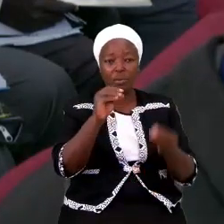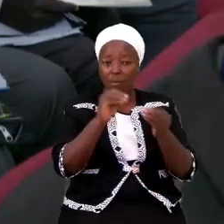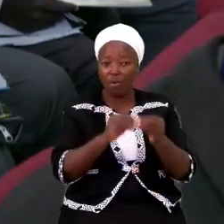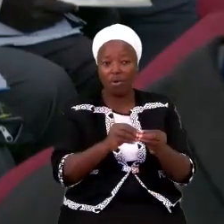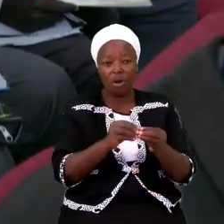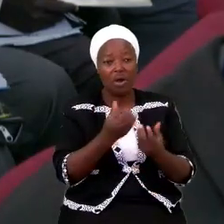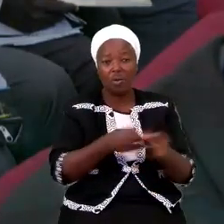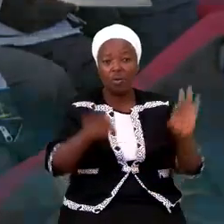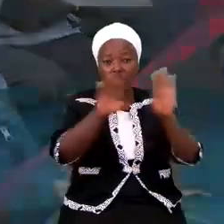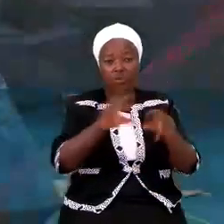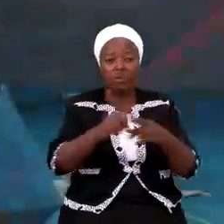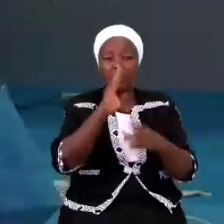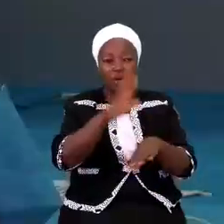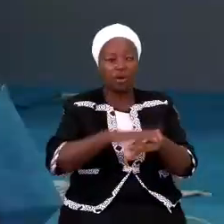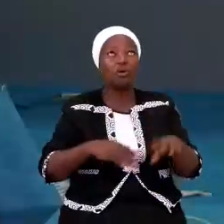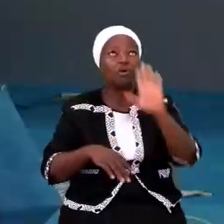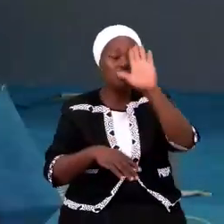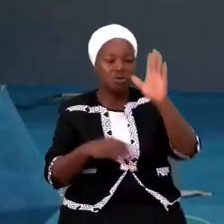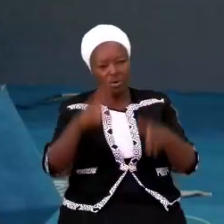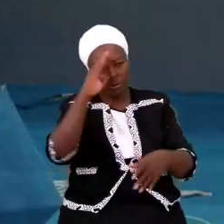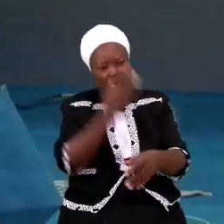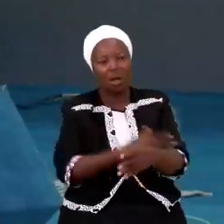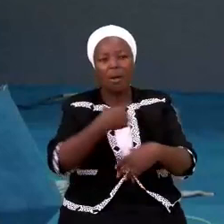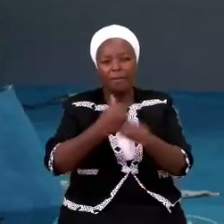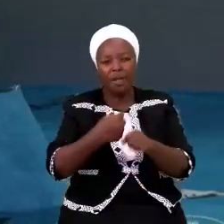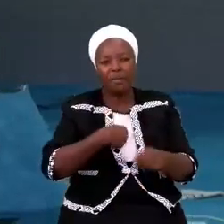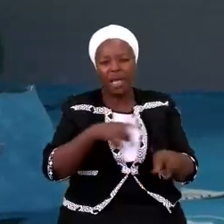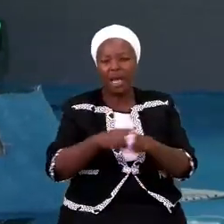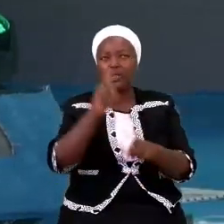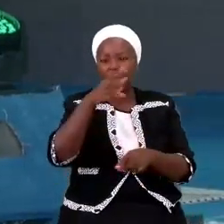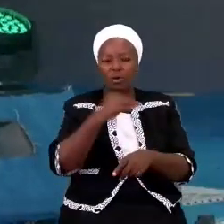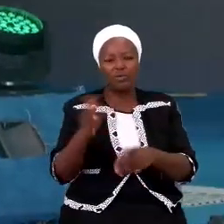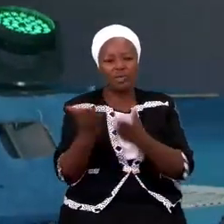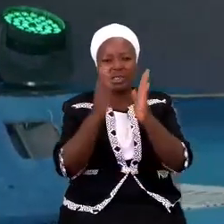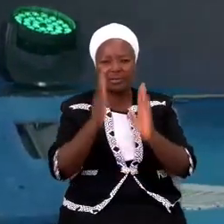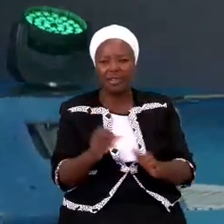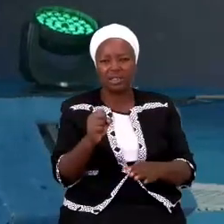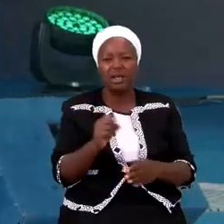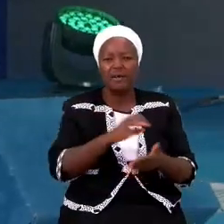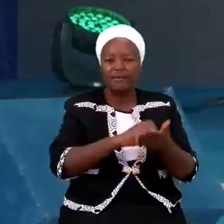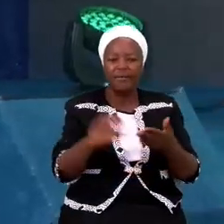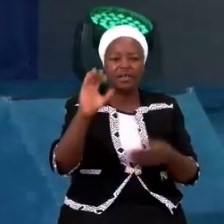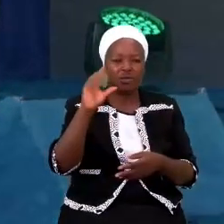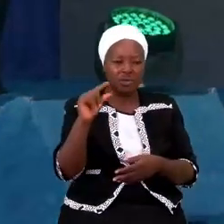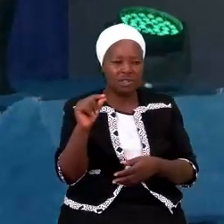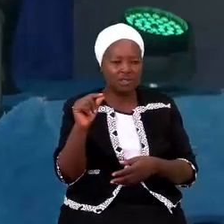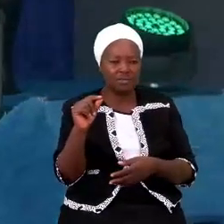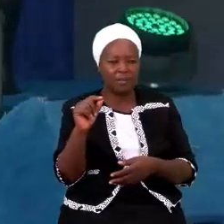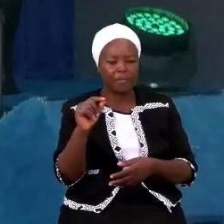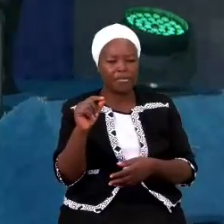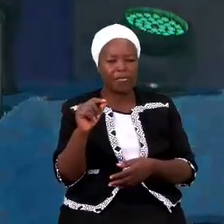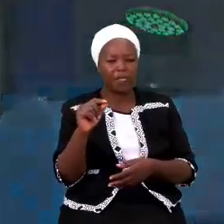at verse 20. In verse 20, and he arose and came. And he arose and came. He didn't